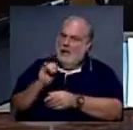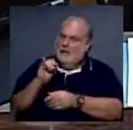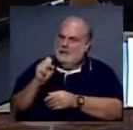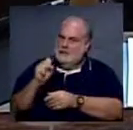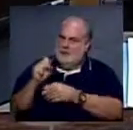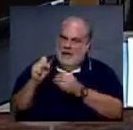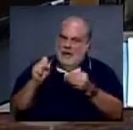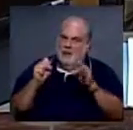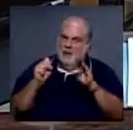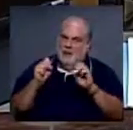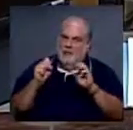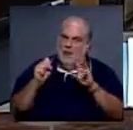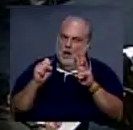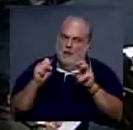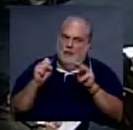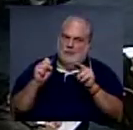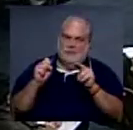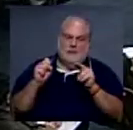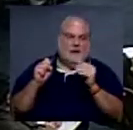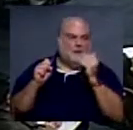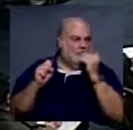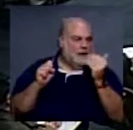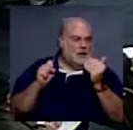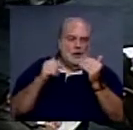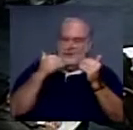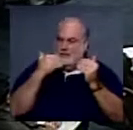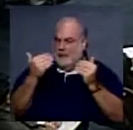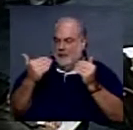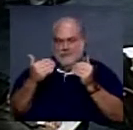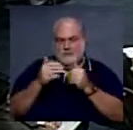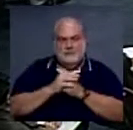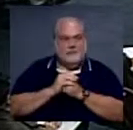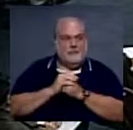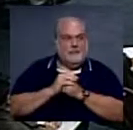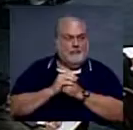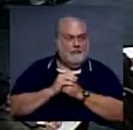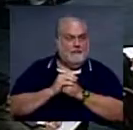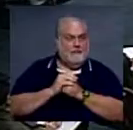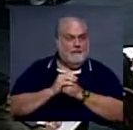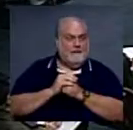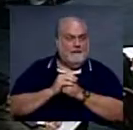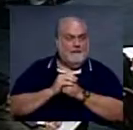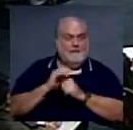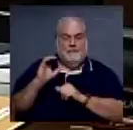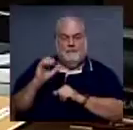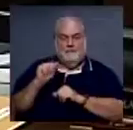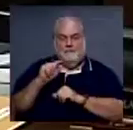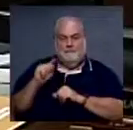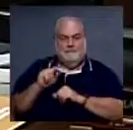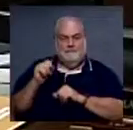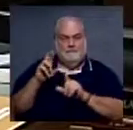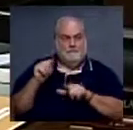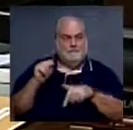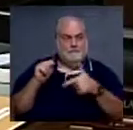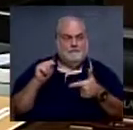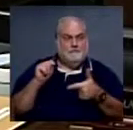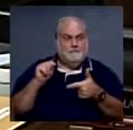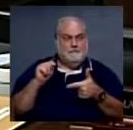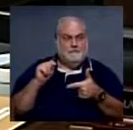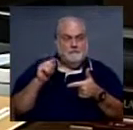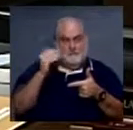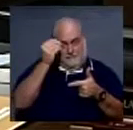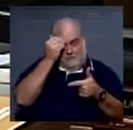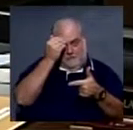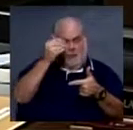So, thank you all. Well, we have other people I think may wish to still comment. Director Kazort, you're recognized, please. Mayor, thank you. And given that we're not